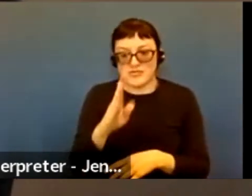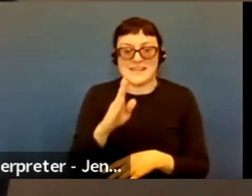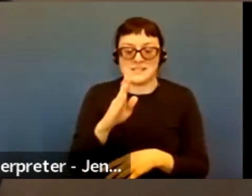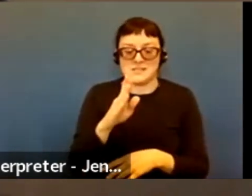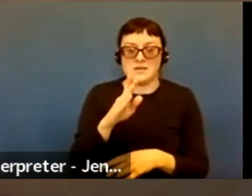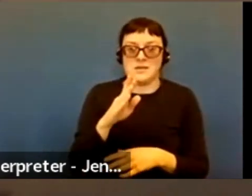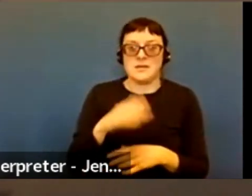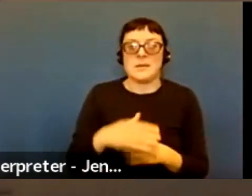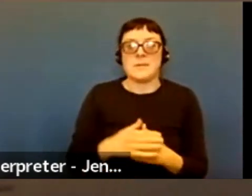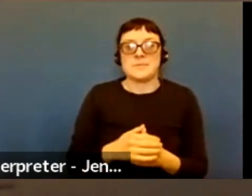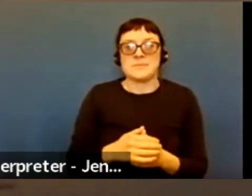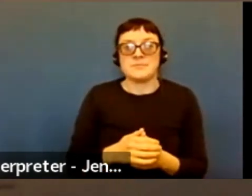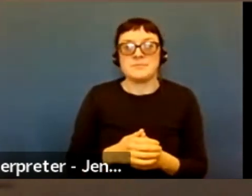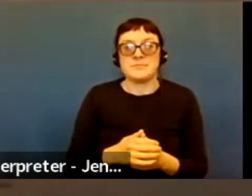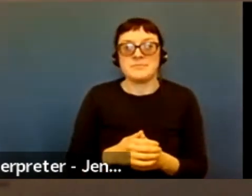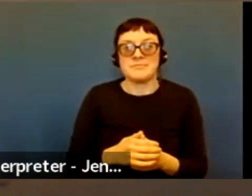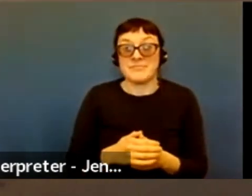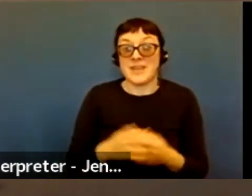or heterosexual.